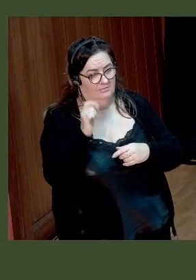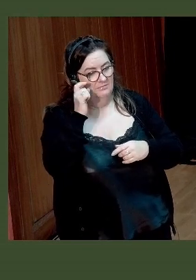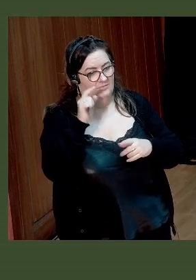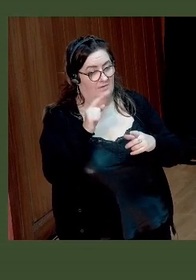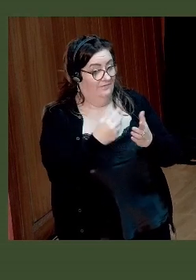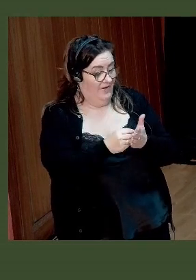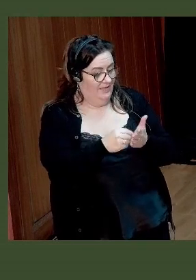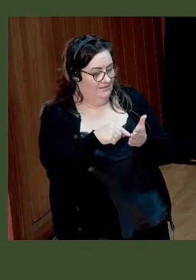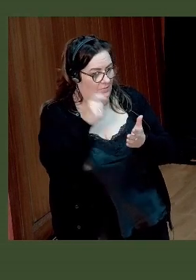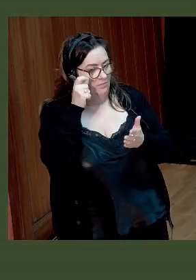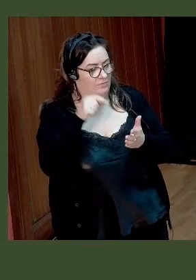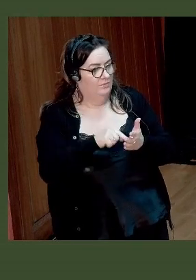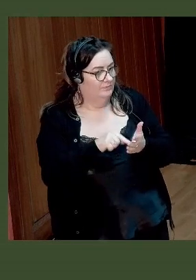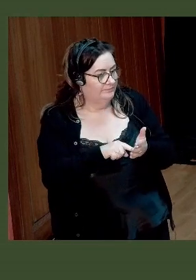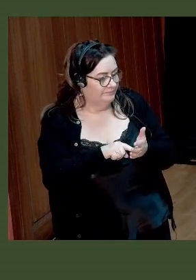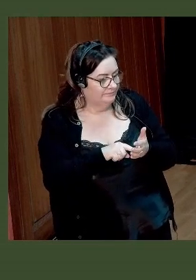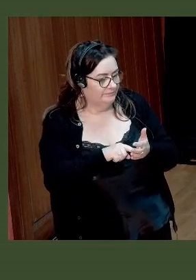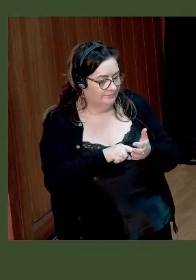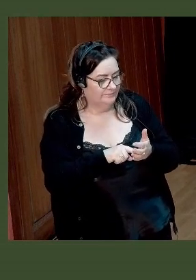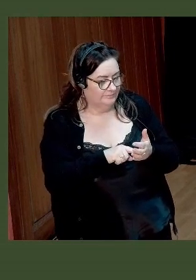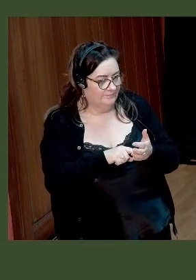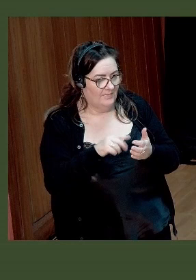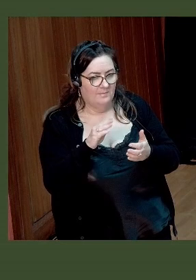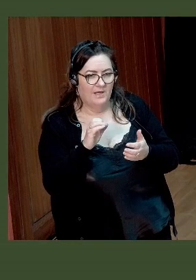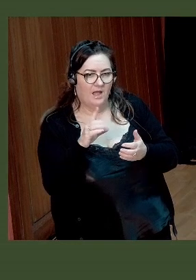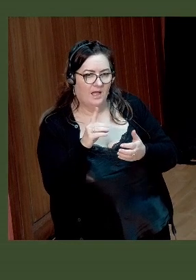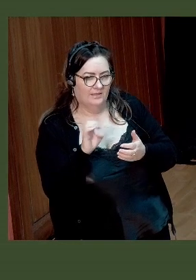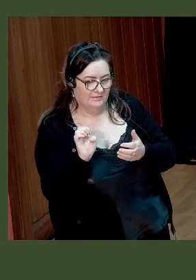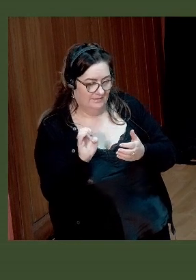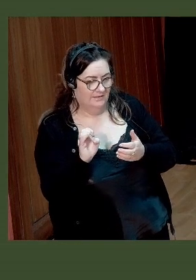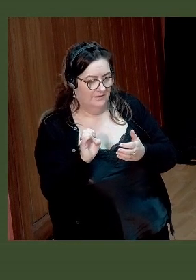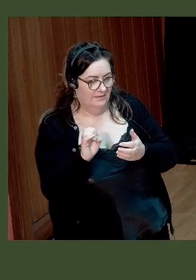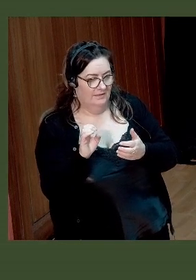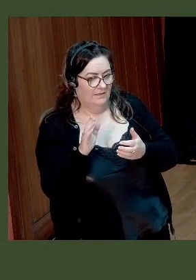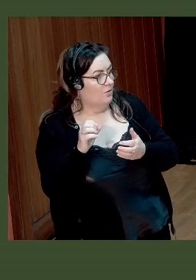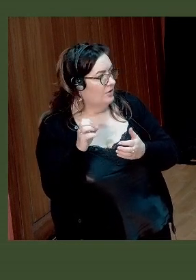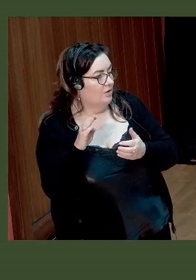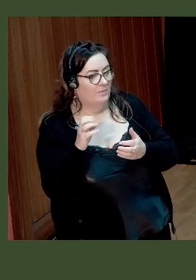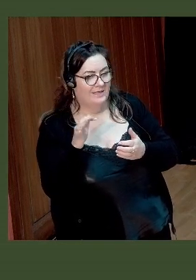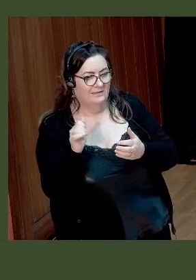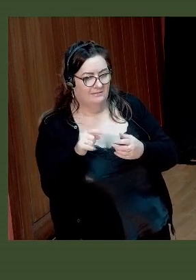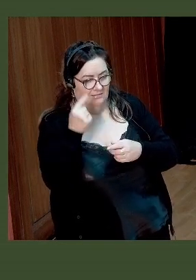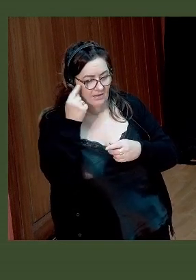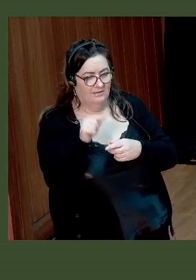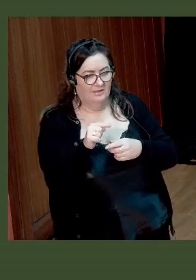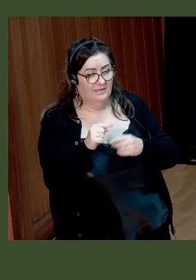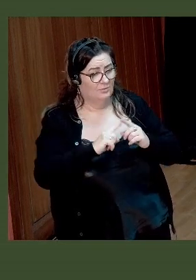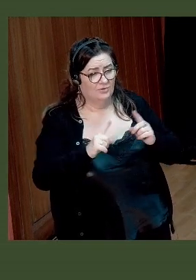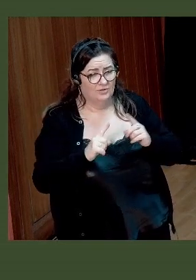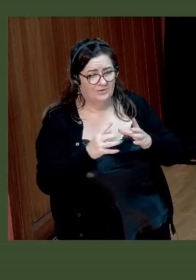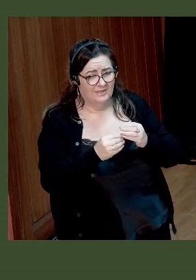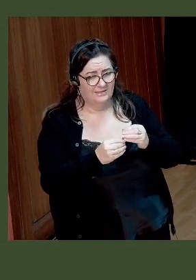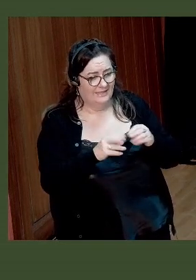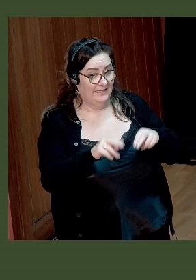conscious Department of Finance, Ernest de Blyde. This was the opinion of Leon O'Brien. as well as the many other